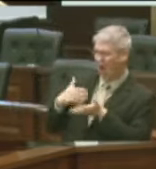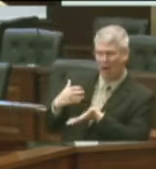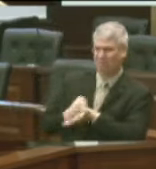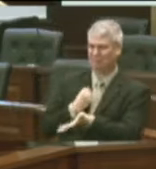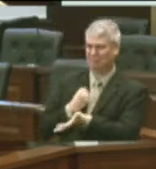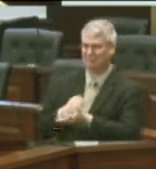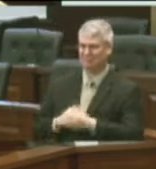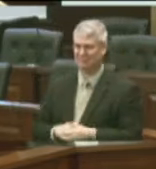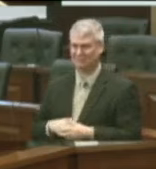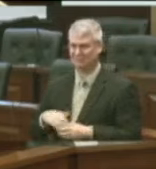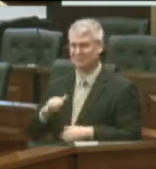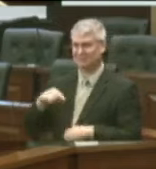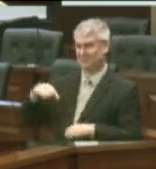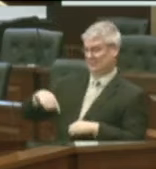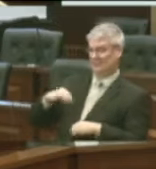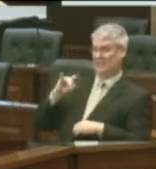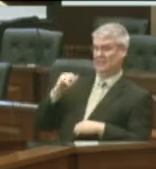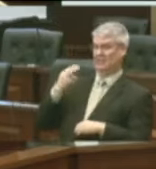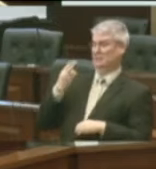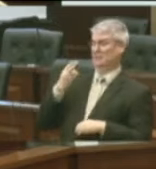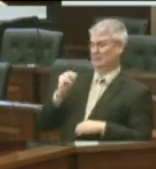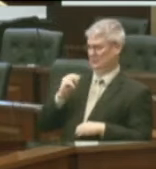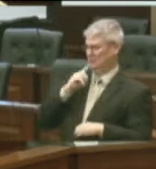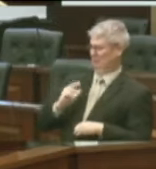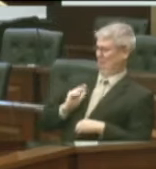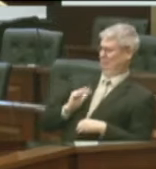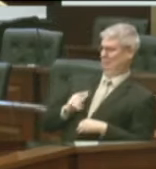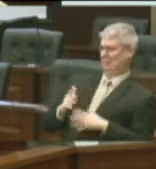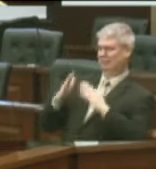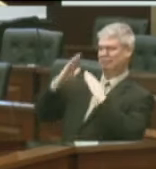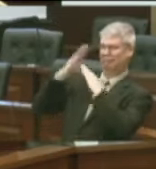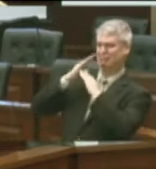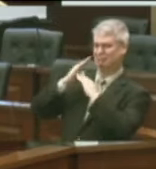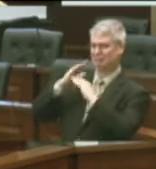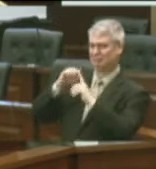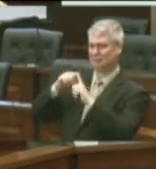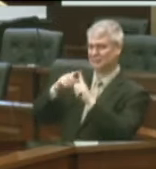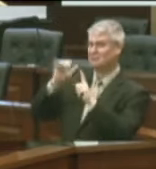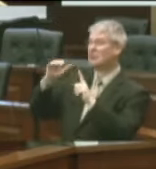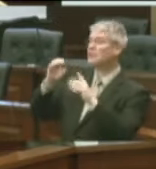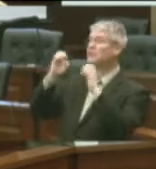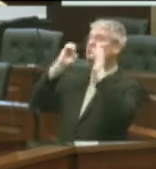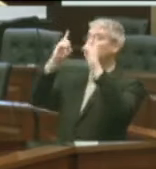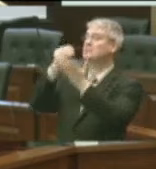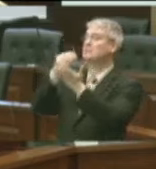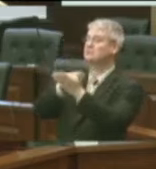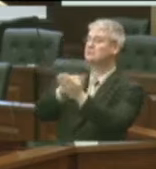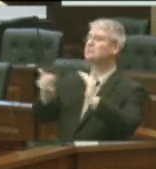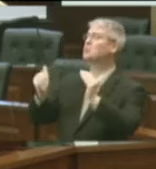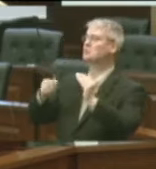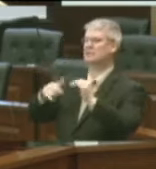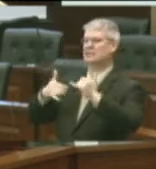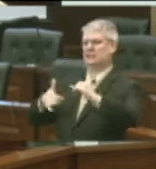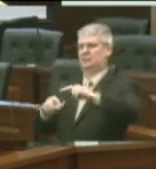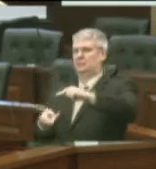states in the country that has significantly increased funds for education during the pandemic by the tune